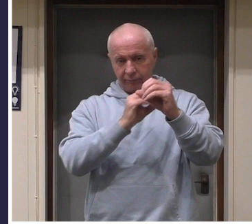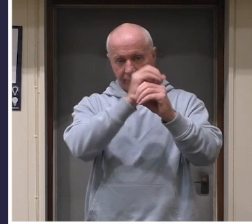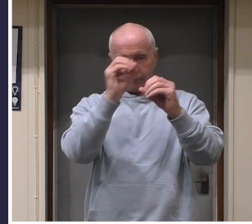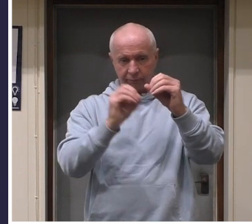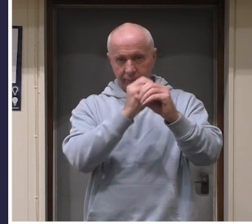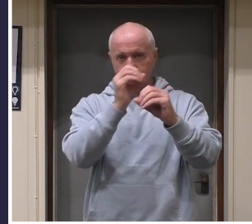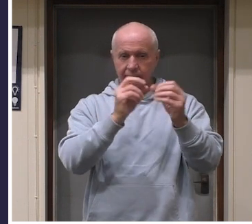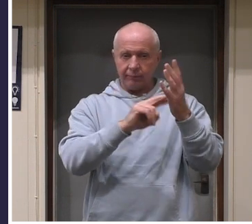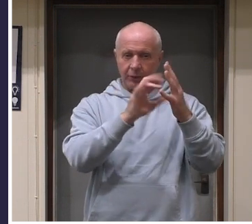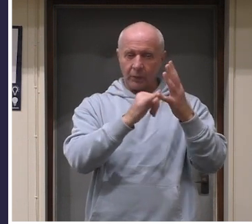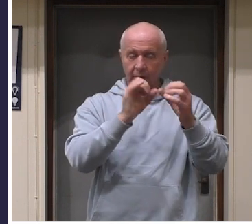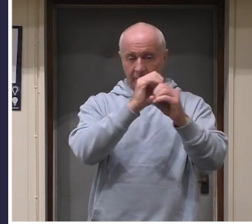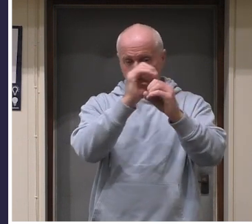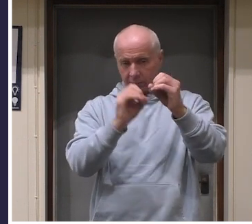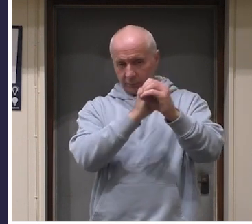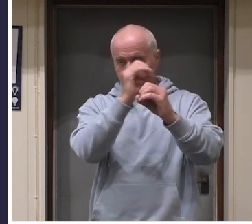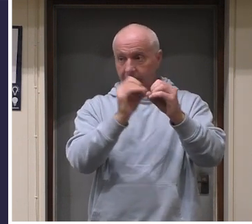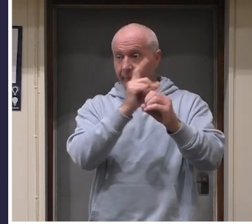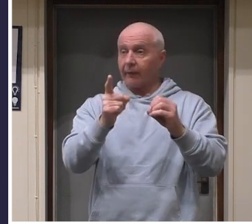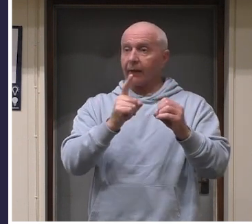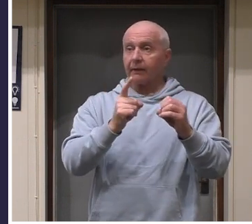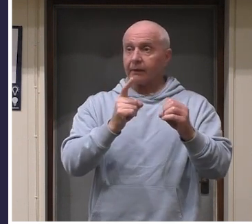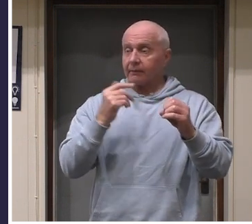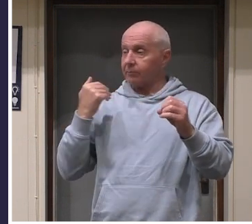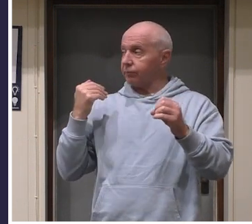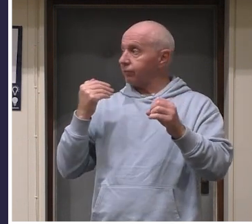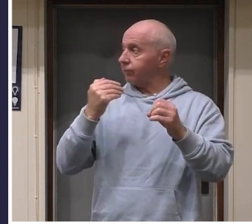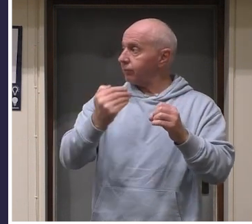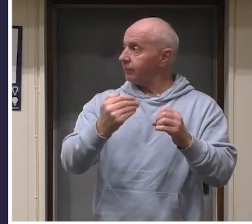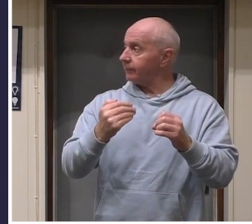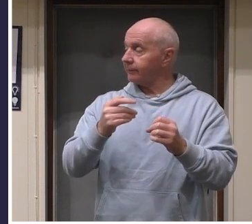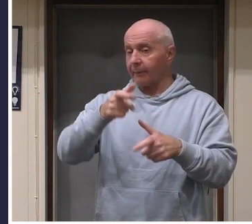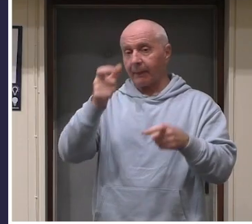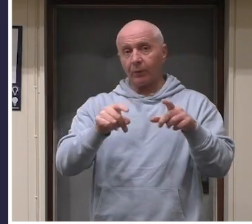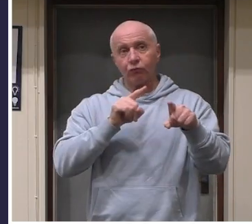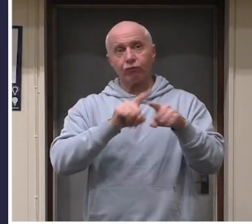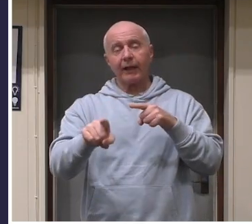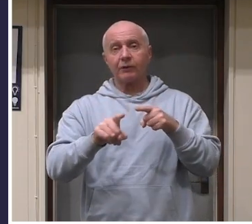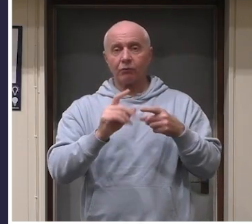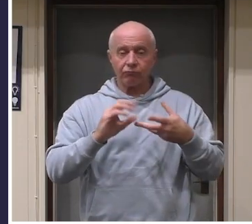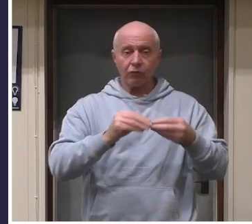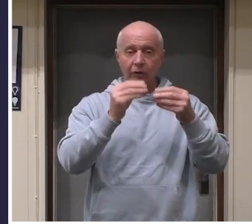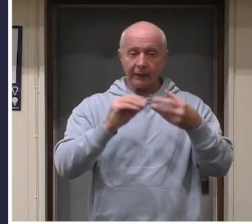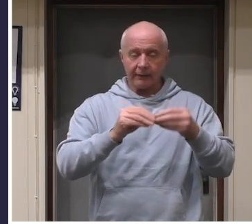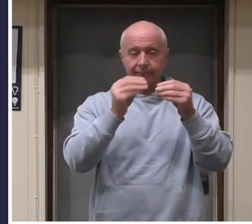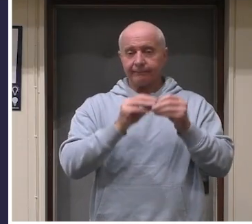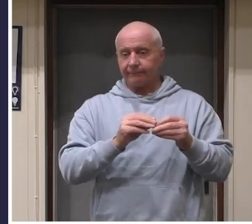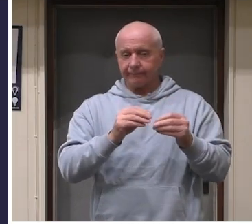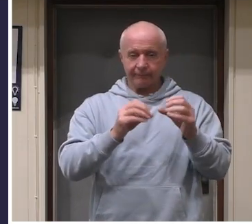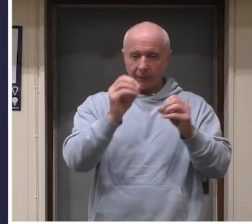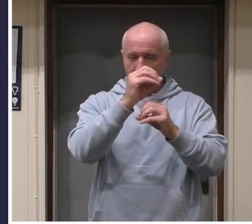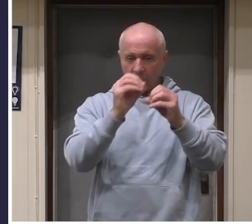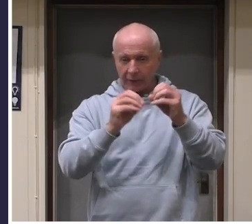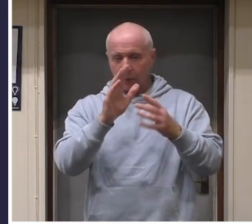atom. And since then, people have tried to create these wave-particle duality experiments. This is called quantum